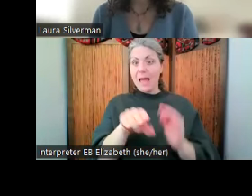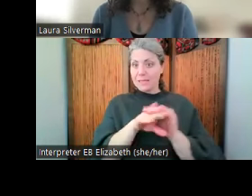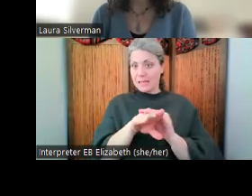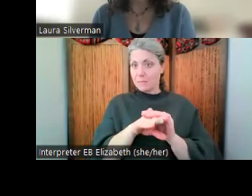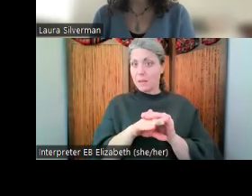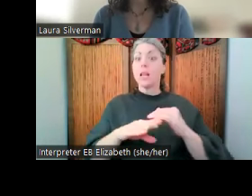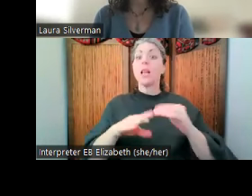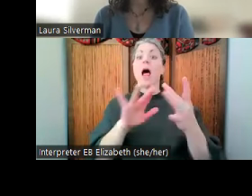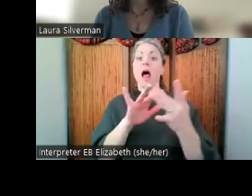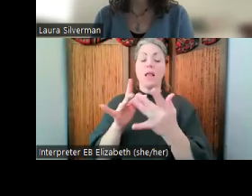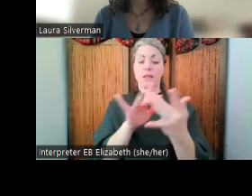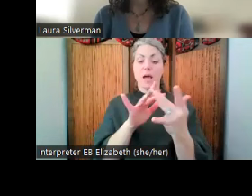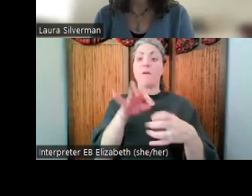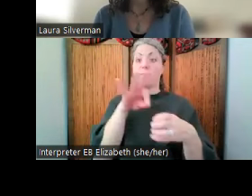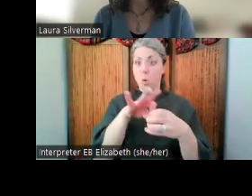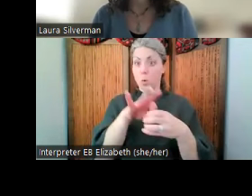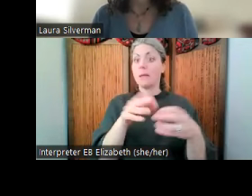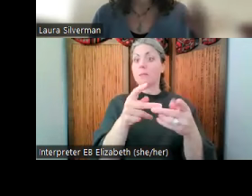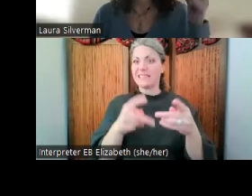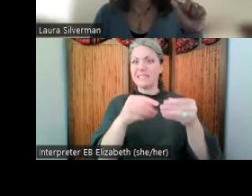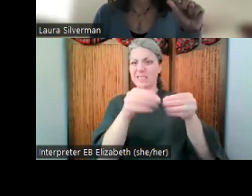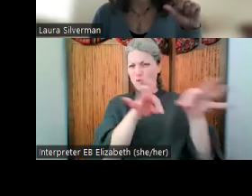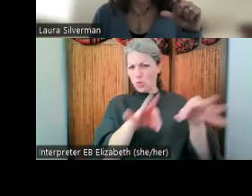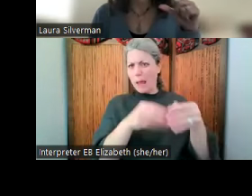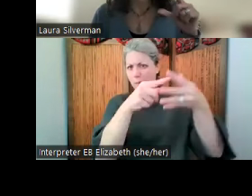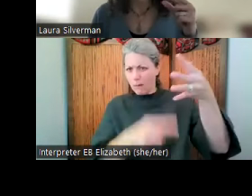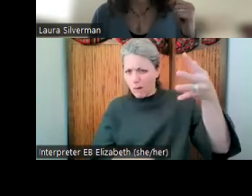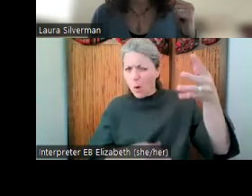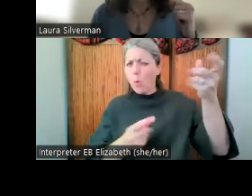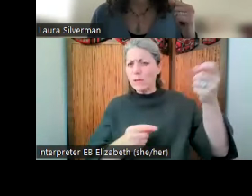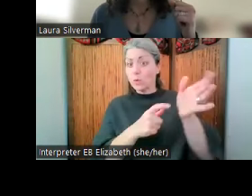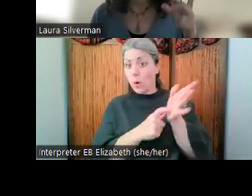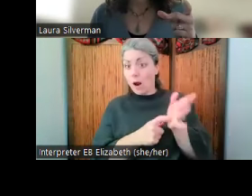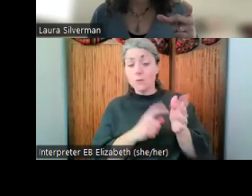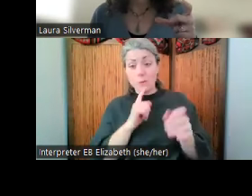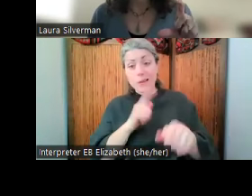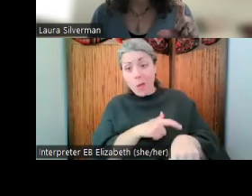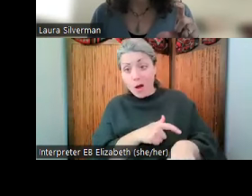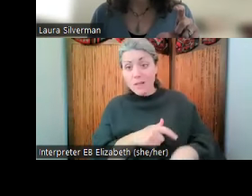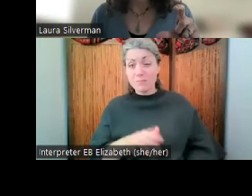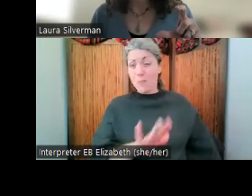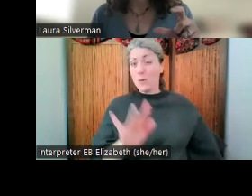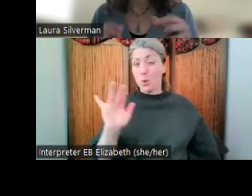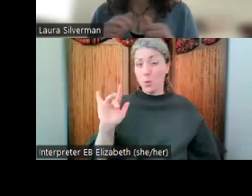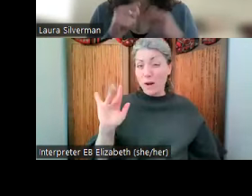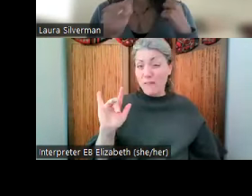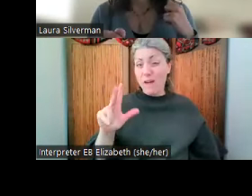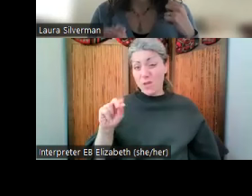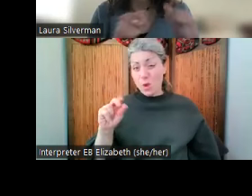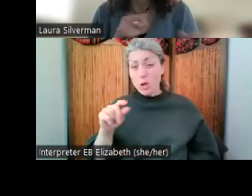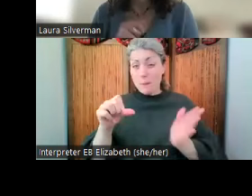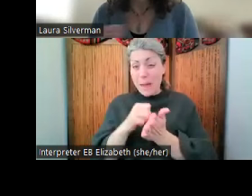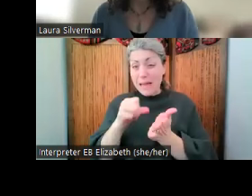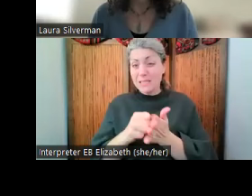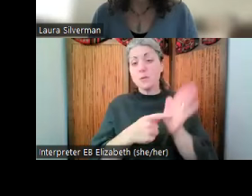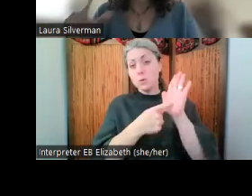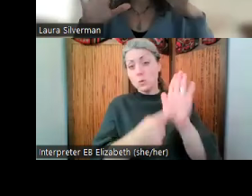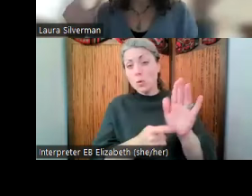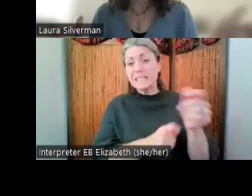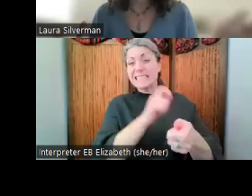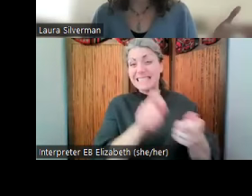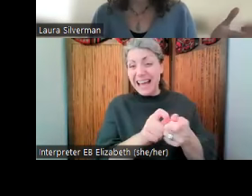of the requirements and parameters for accessibility. It's really long. It's about 25 25 or 30 pages, and it shows exactly how you